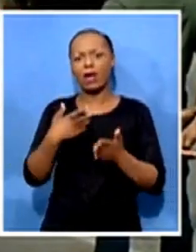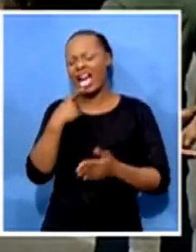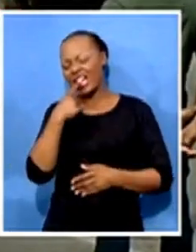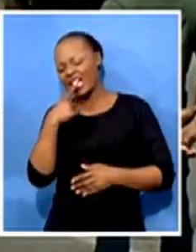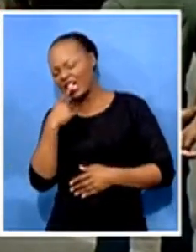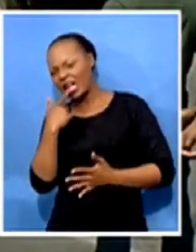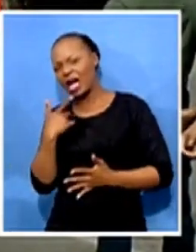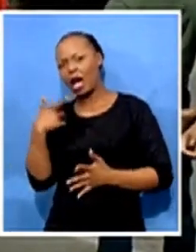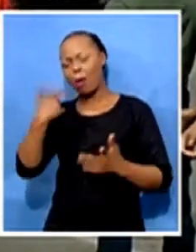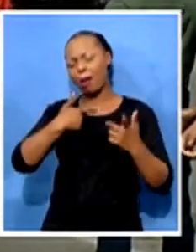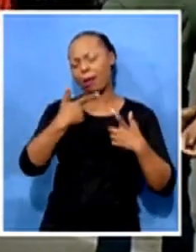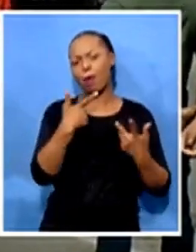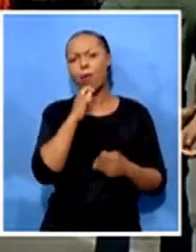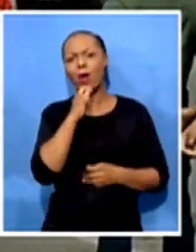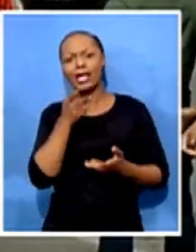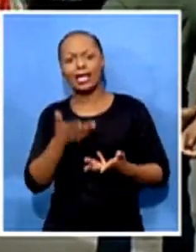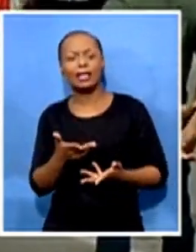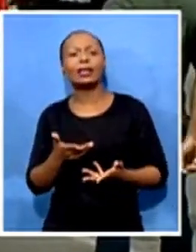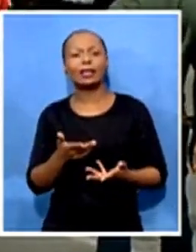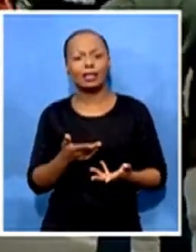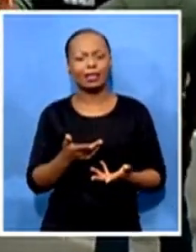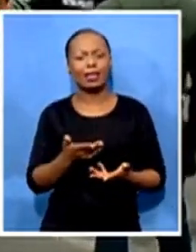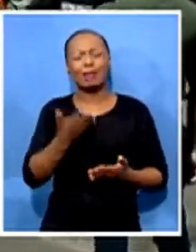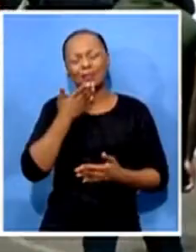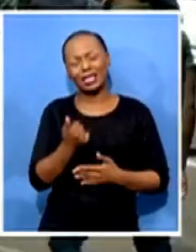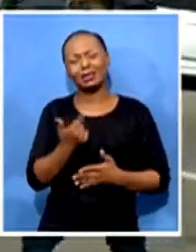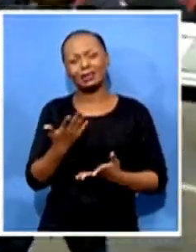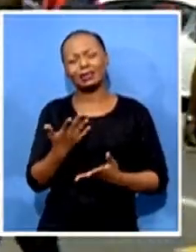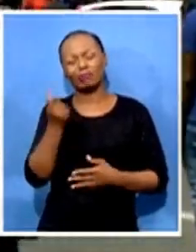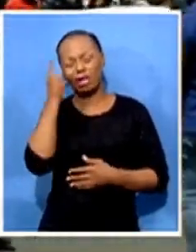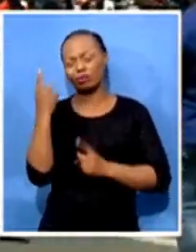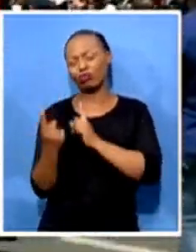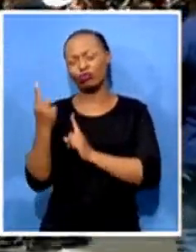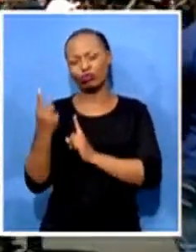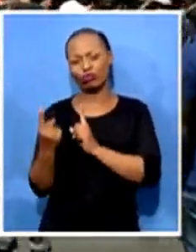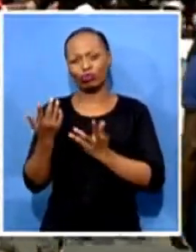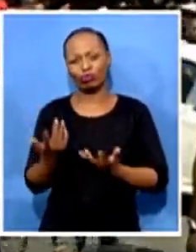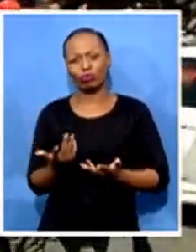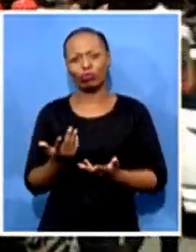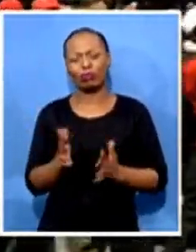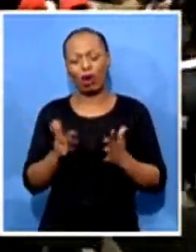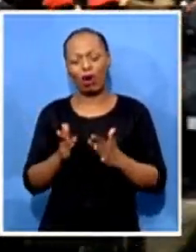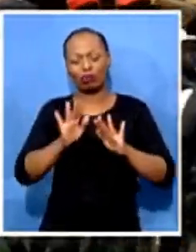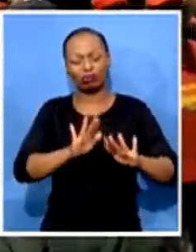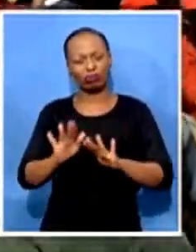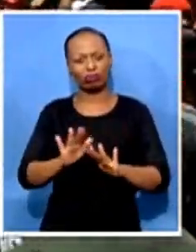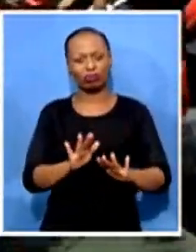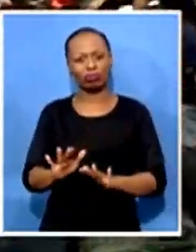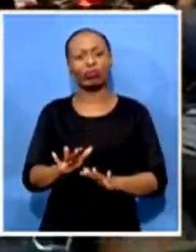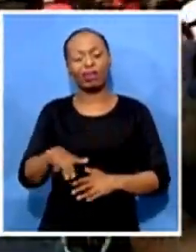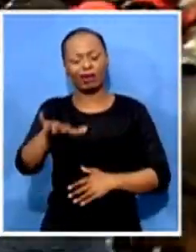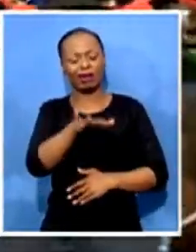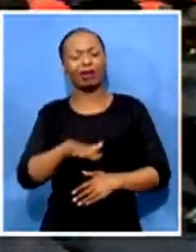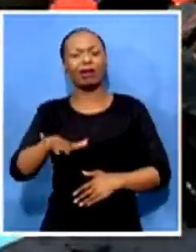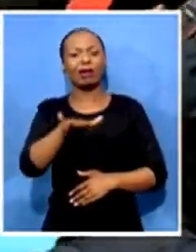work with us in terms of cordoning off the streets, fixing up the situation, and let us march towards the stage